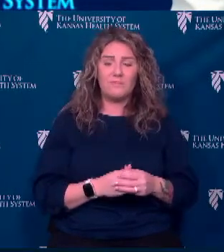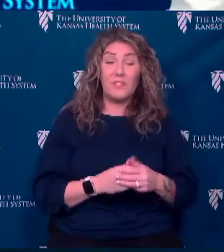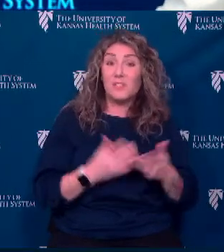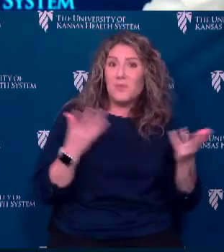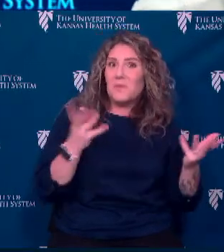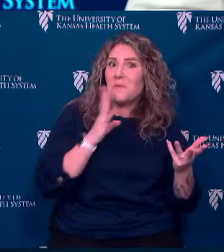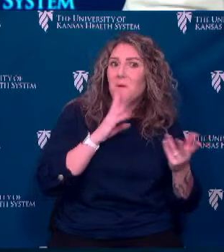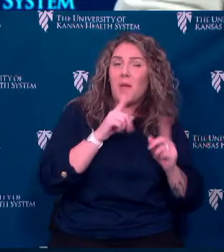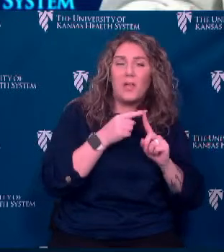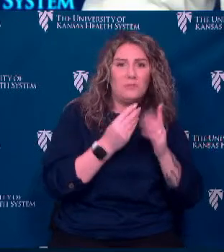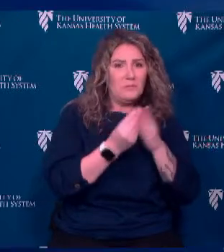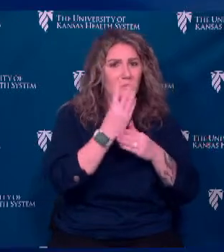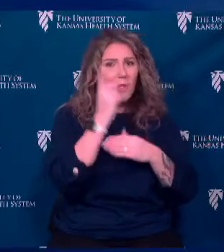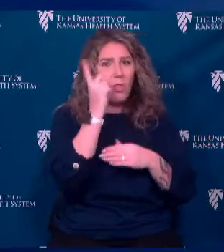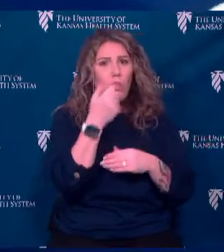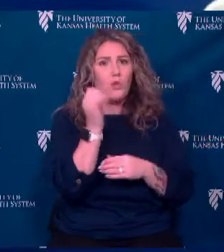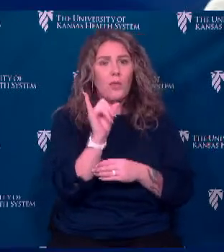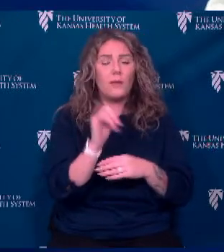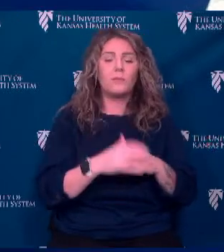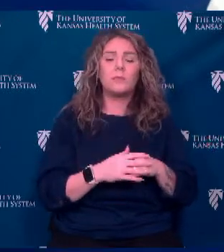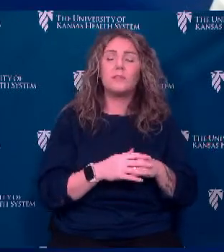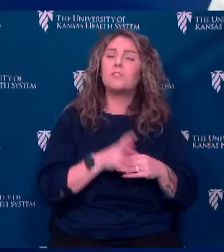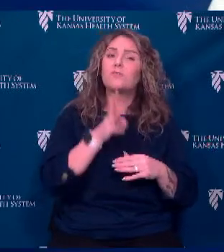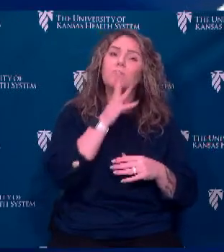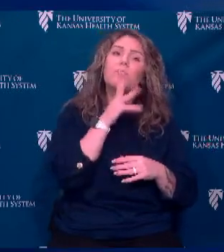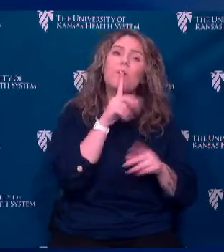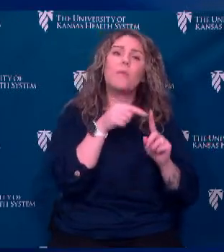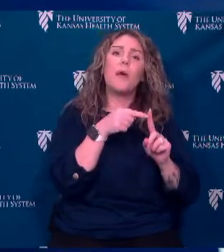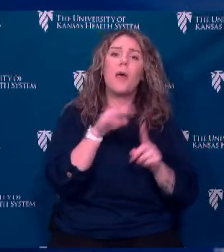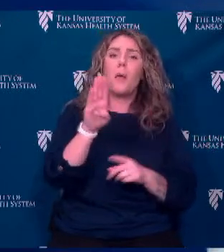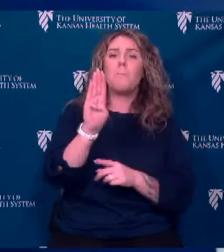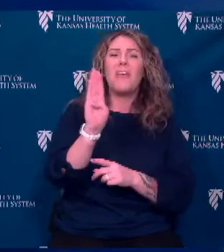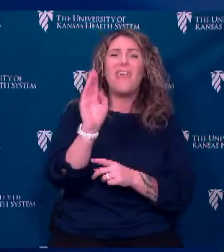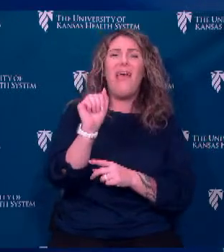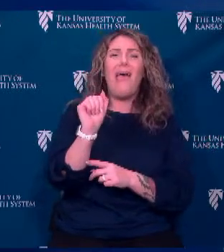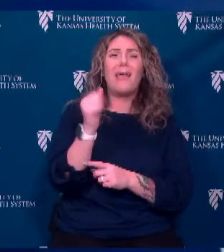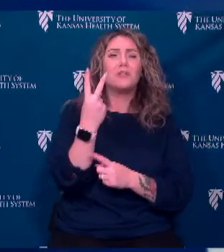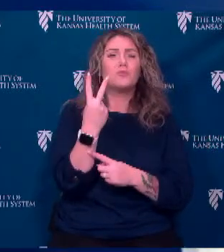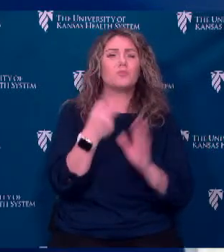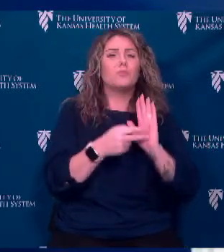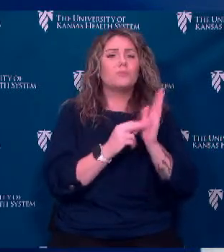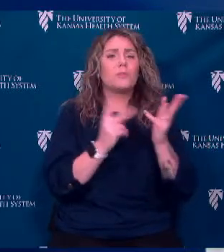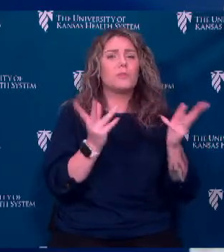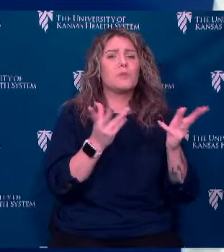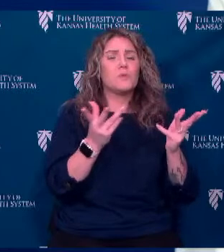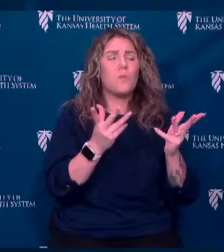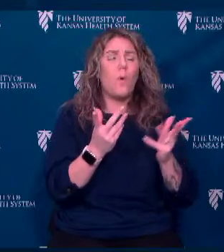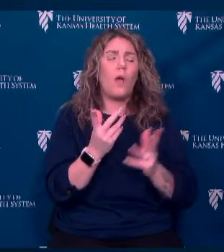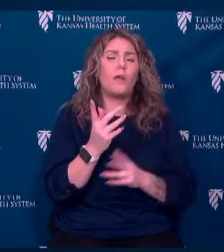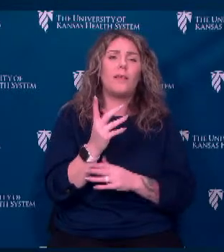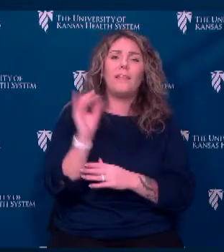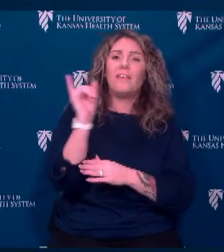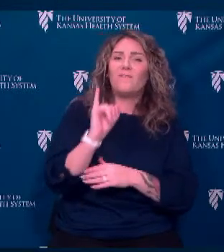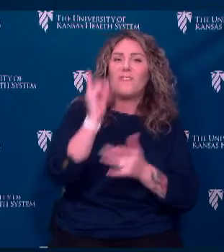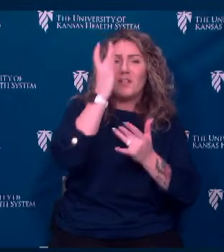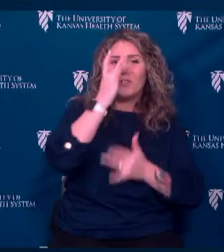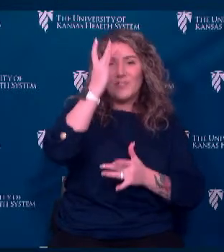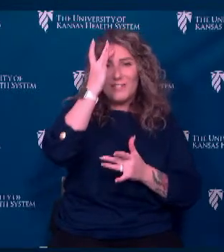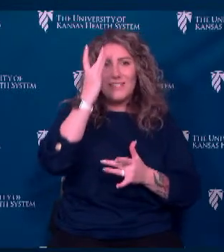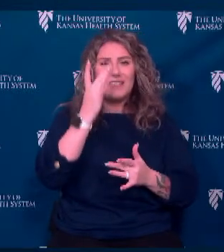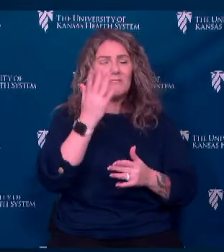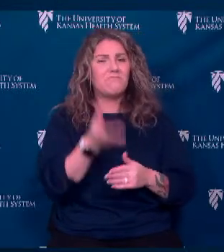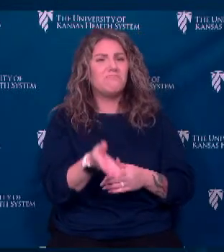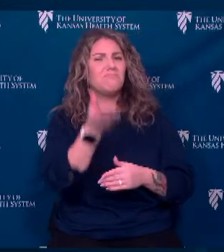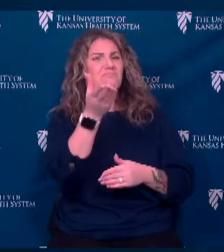going to look like. Yeah, we could do that. And let's talk a little bit about what BA2 is. So first, let me talk to one of our infectious disease guys here. Scripture,